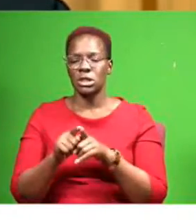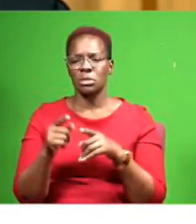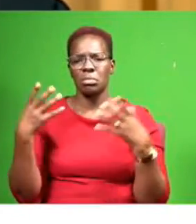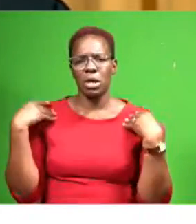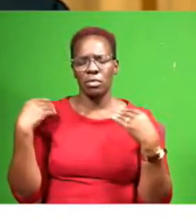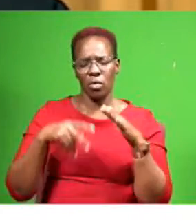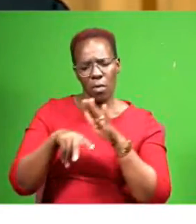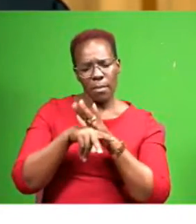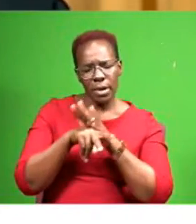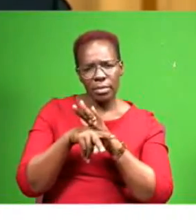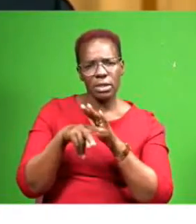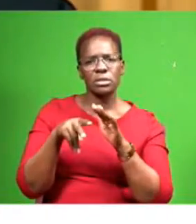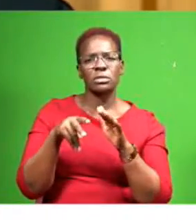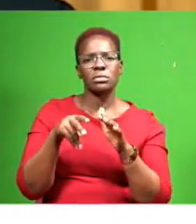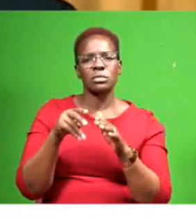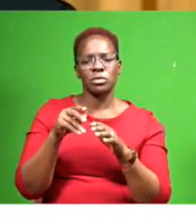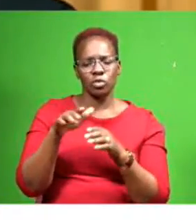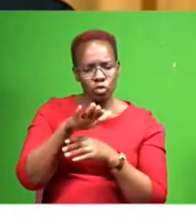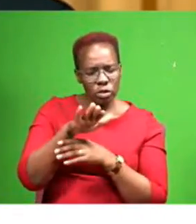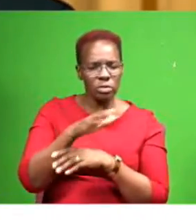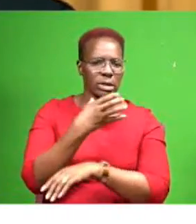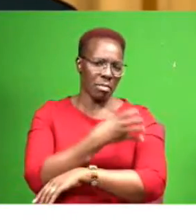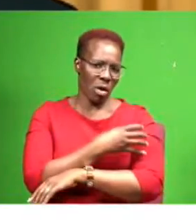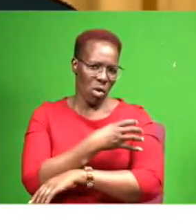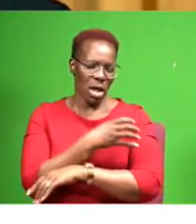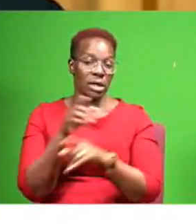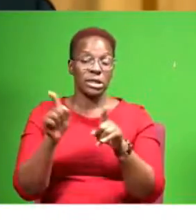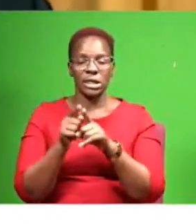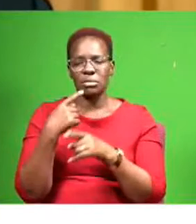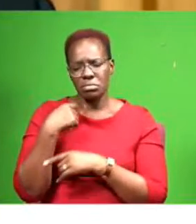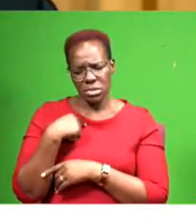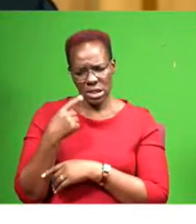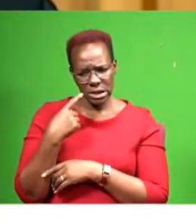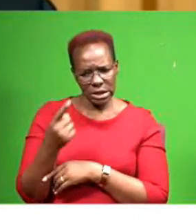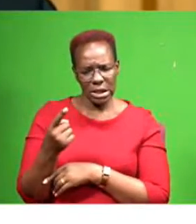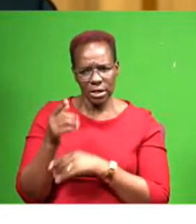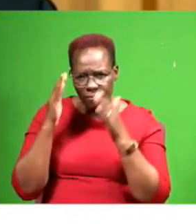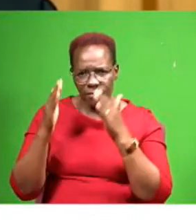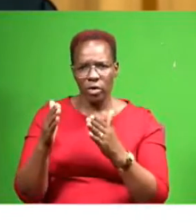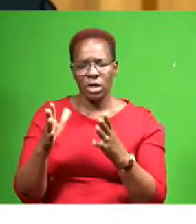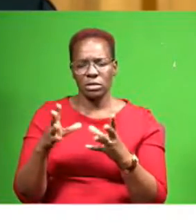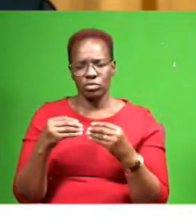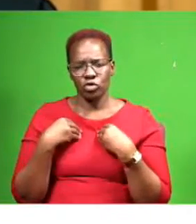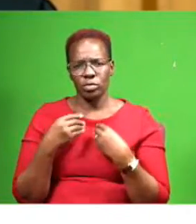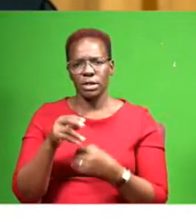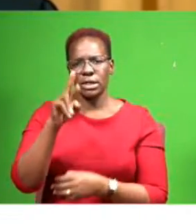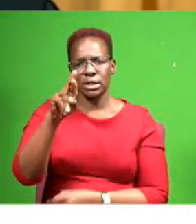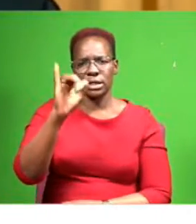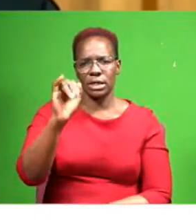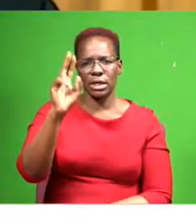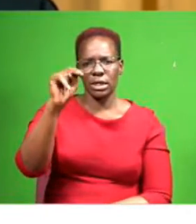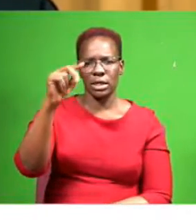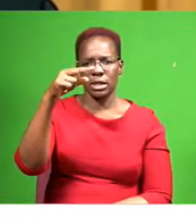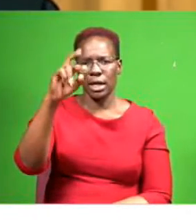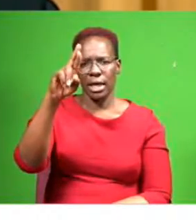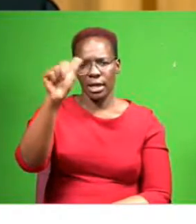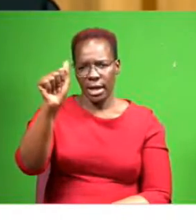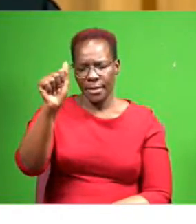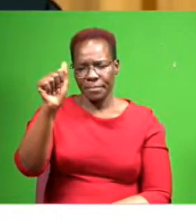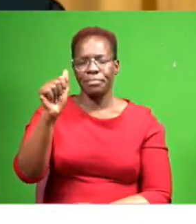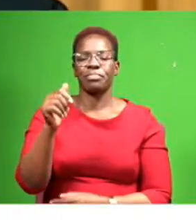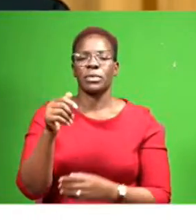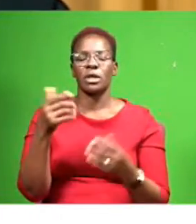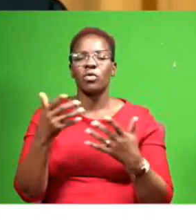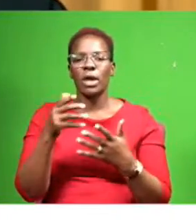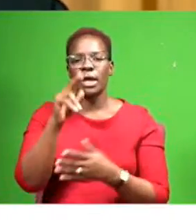primary constituent power, and I've also looked at the adoption by Ringera J. in the Njoya's